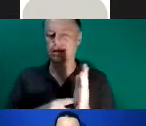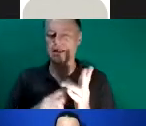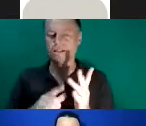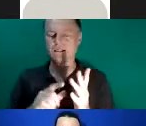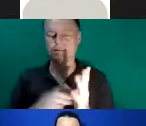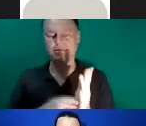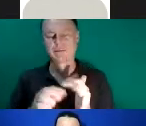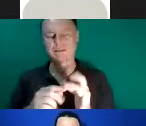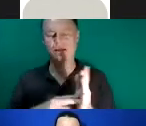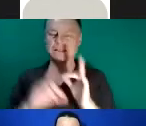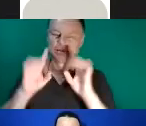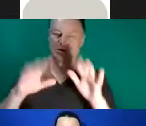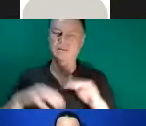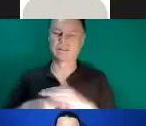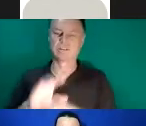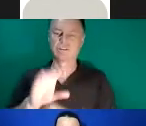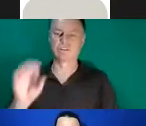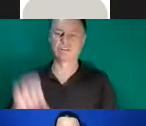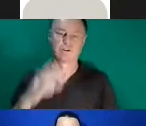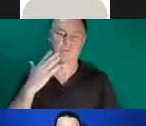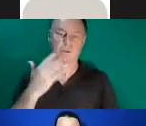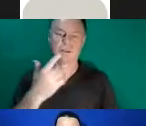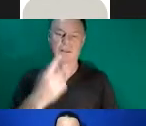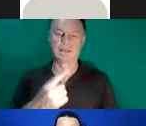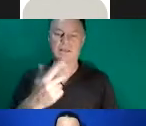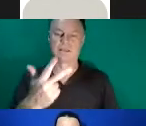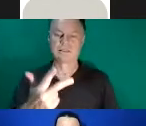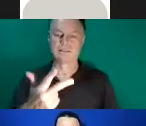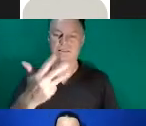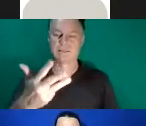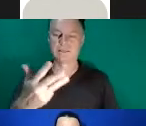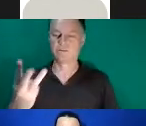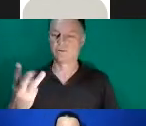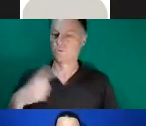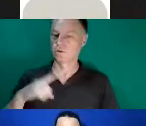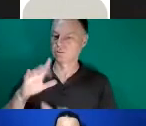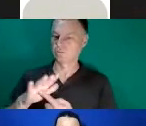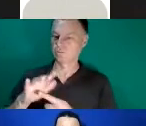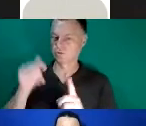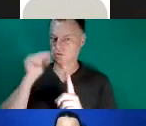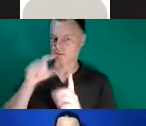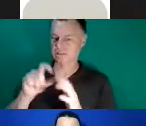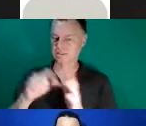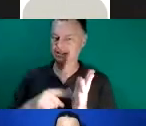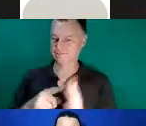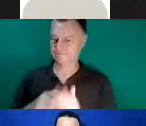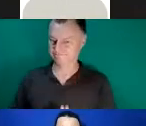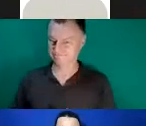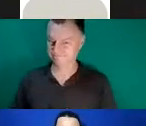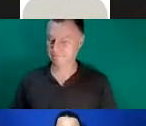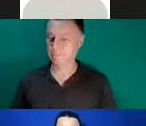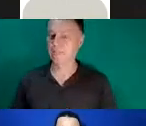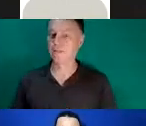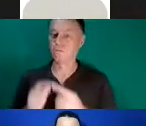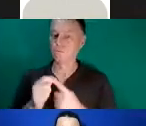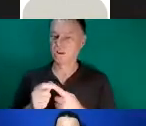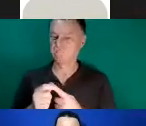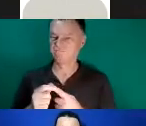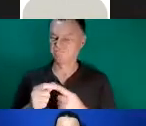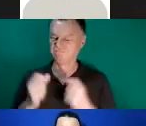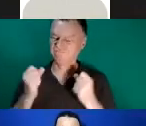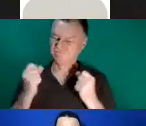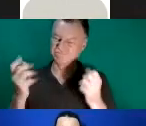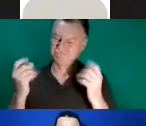1893. Why this is particularly important to note is not only because there were millions of